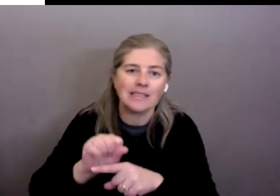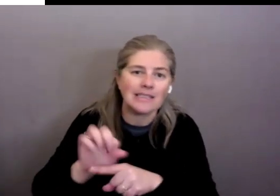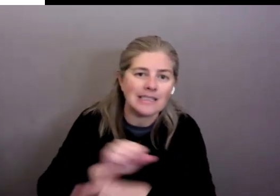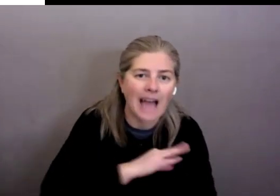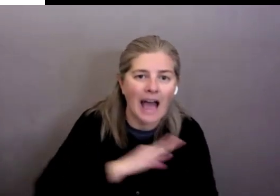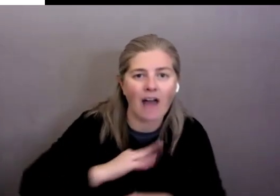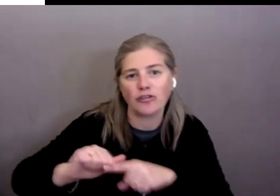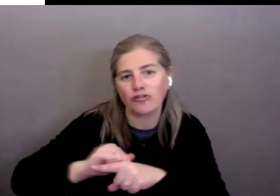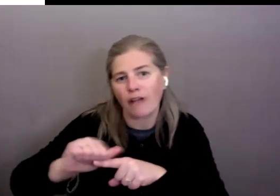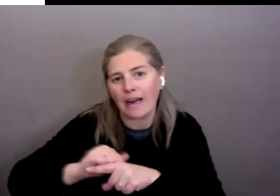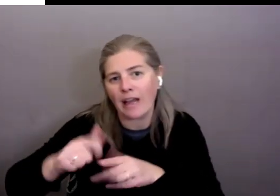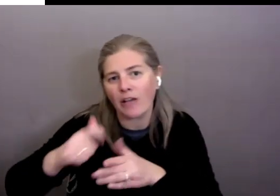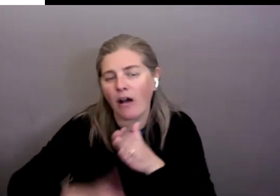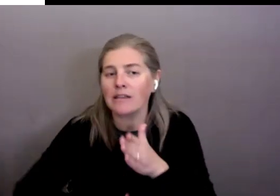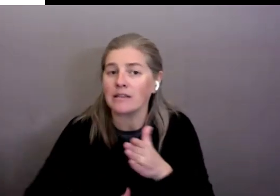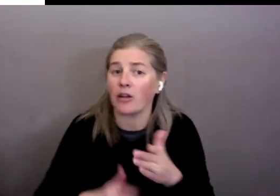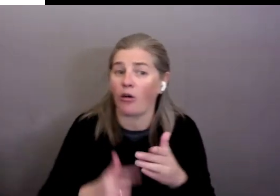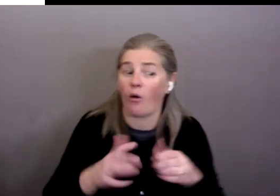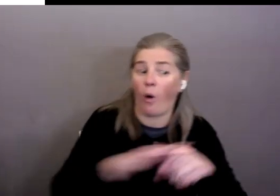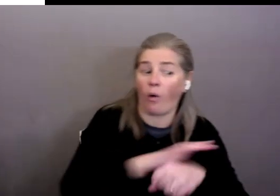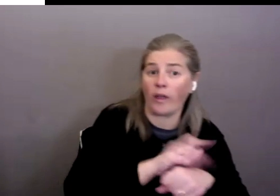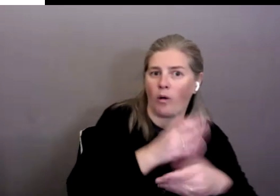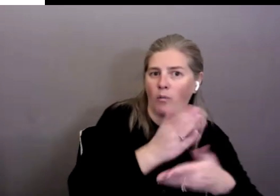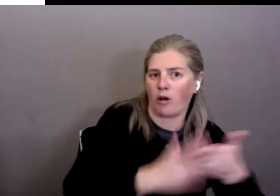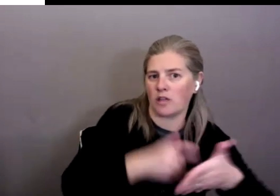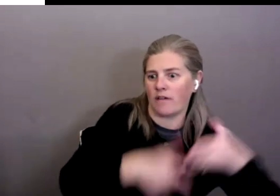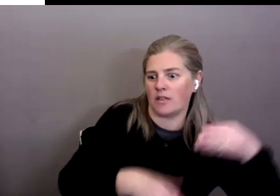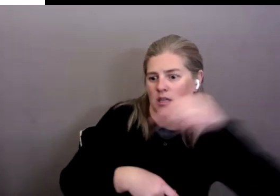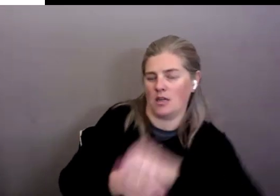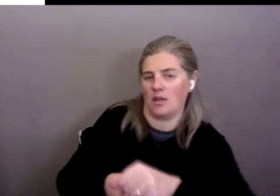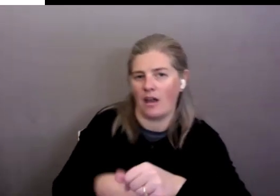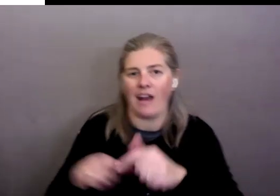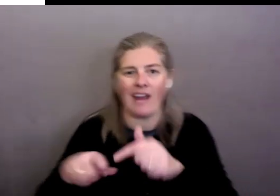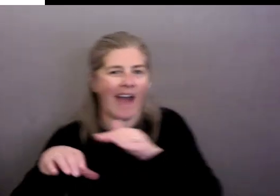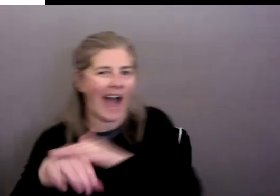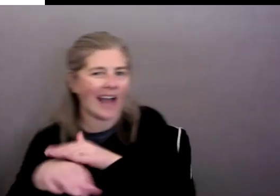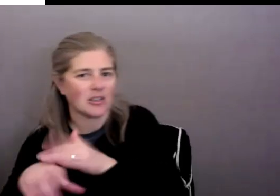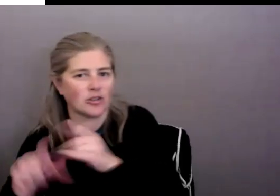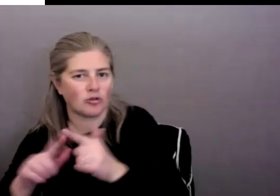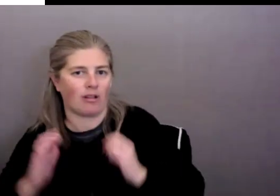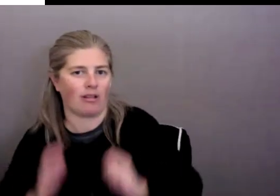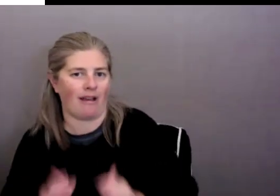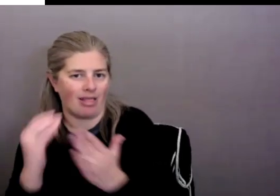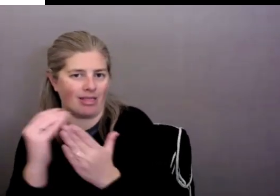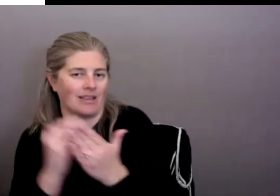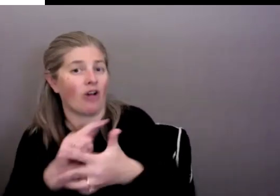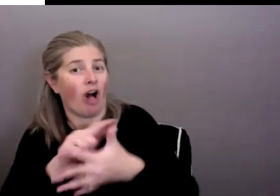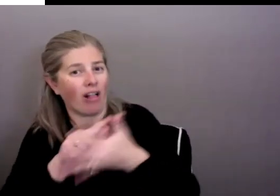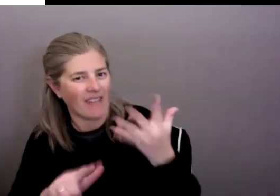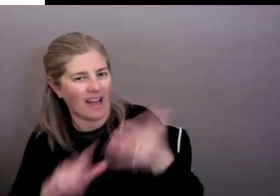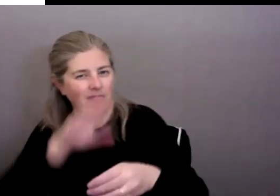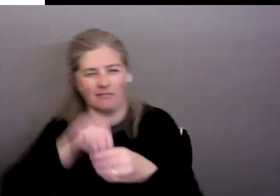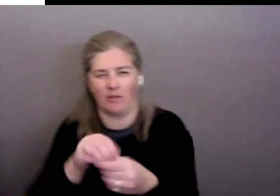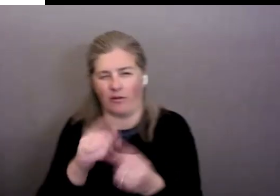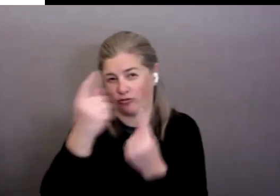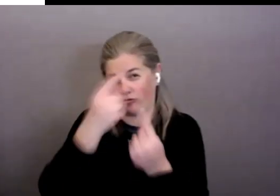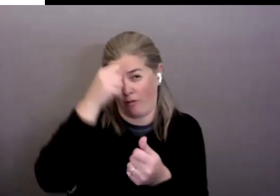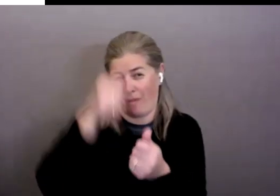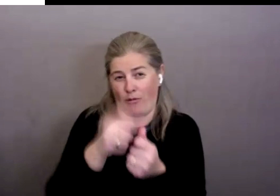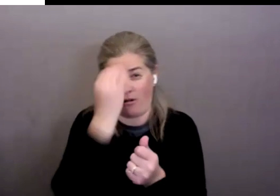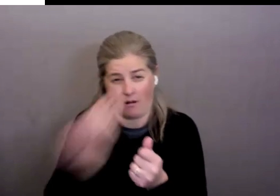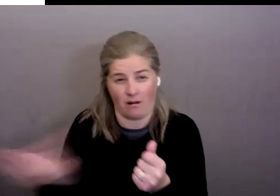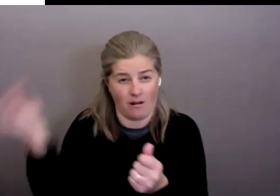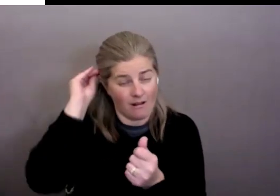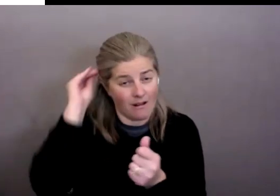wholly or partially funded by the Older Americans Act, and access to Older Americans Act client lists. It's important to remember that